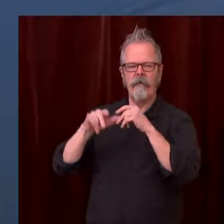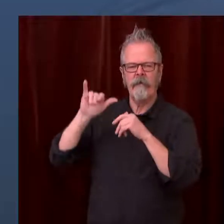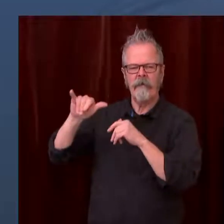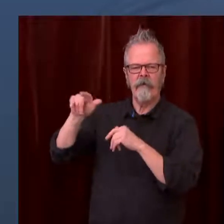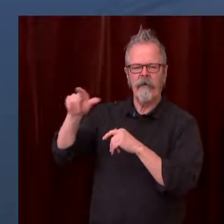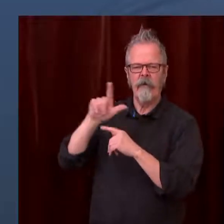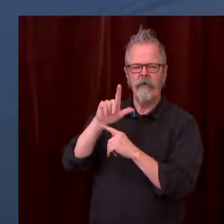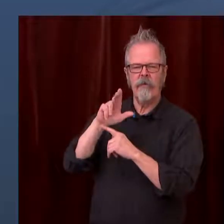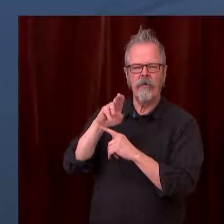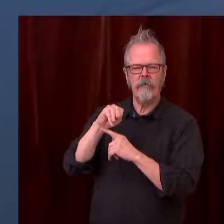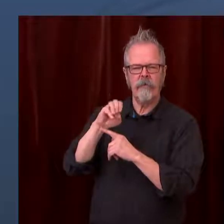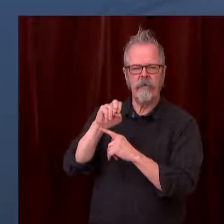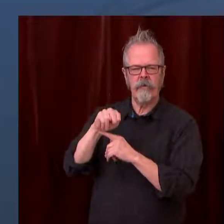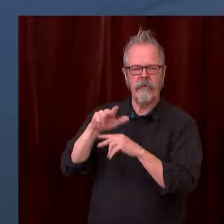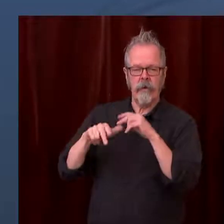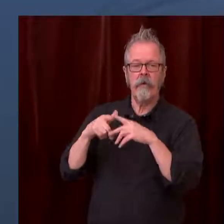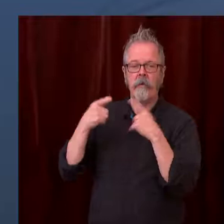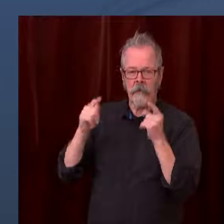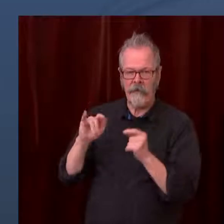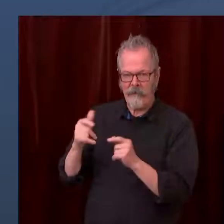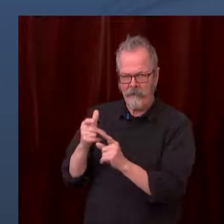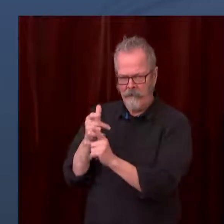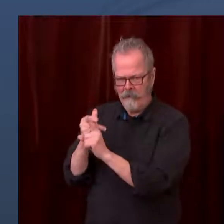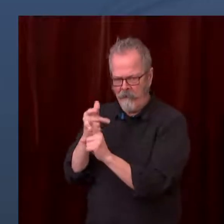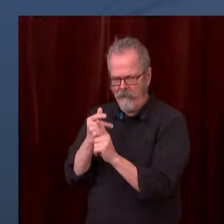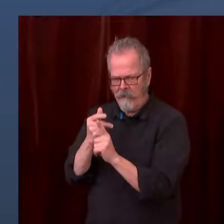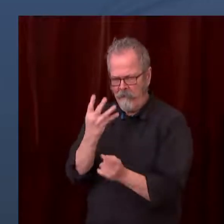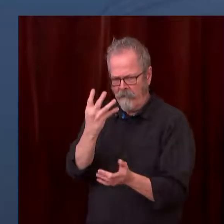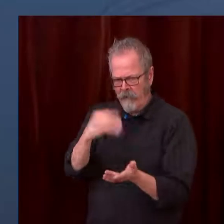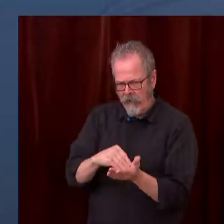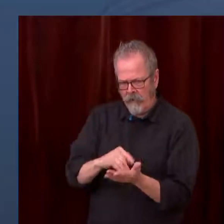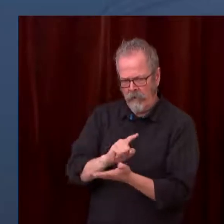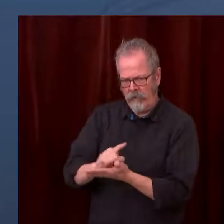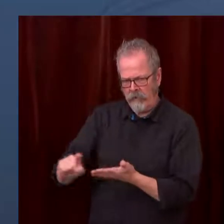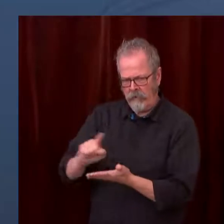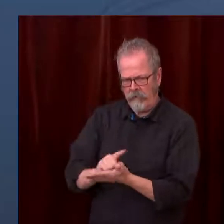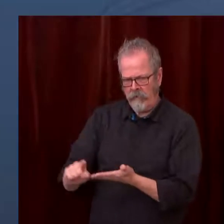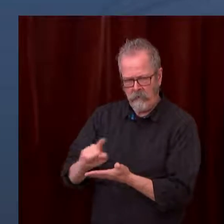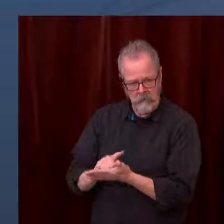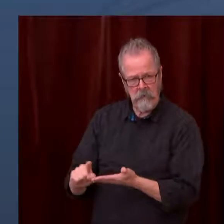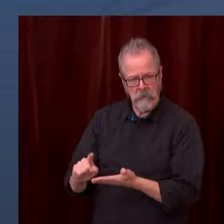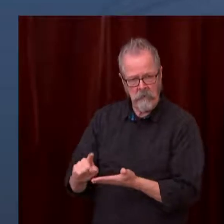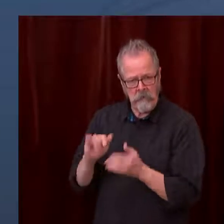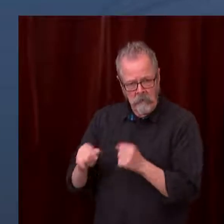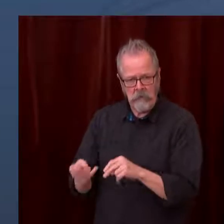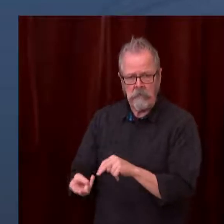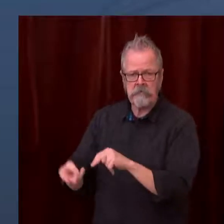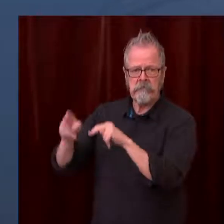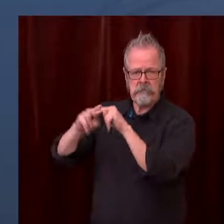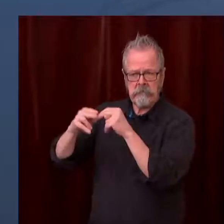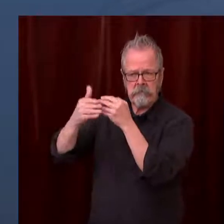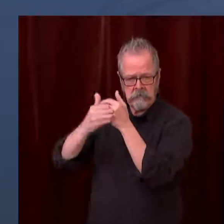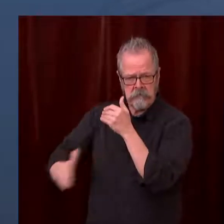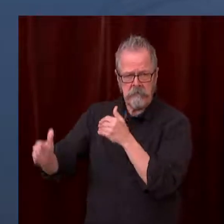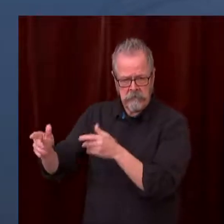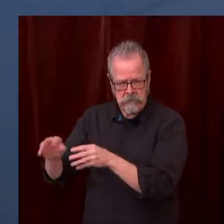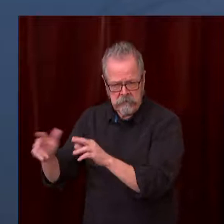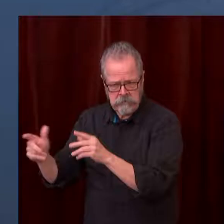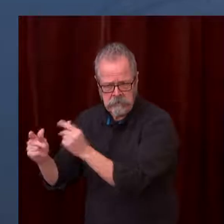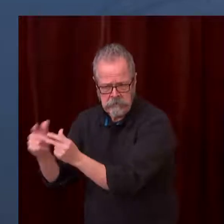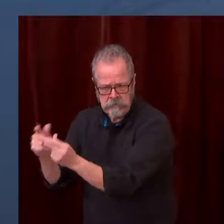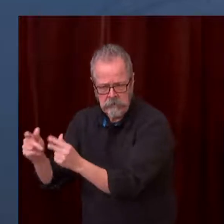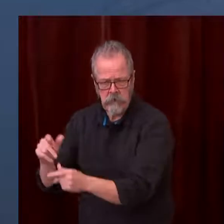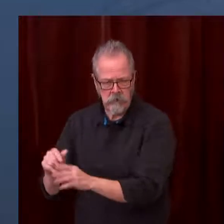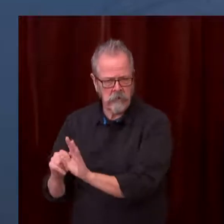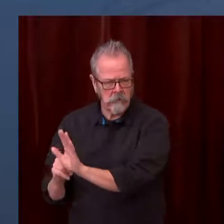In closing, I know that we've asked a tremendous amount of all of our essential workers. The next thing up is